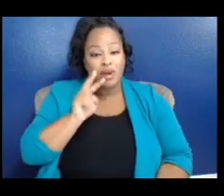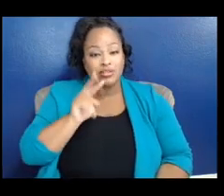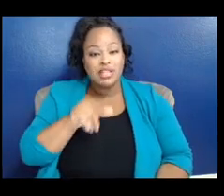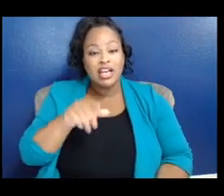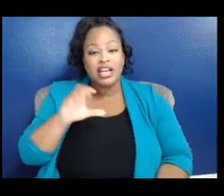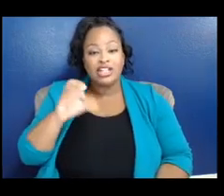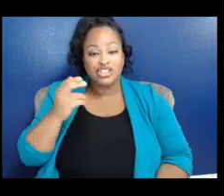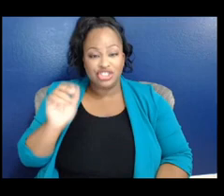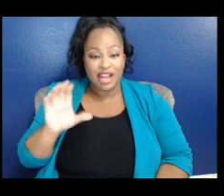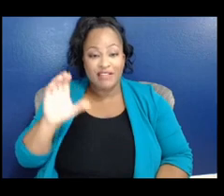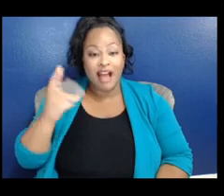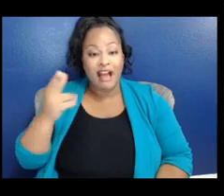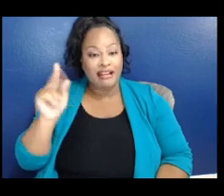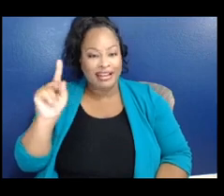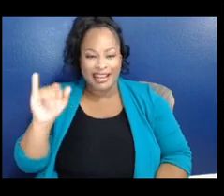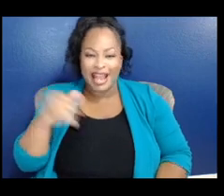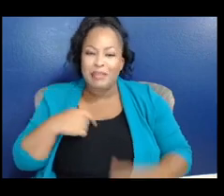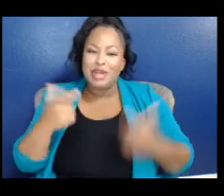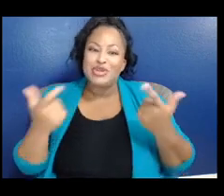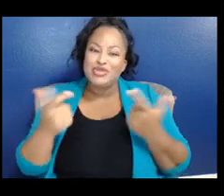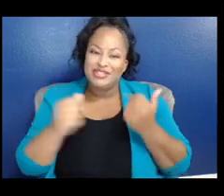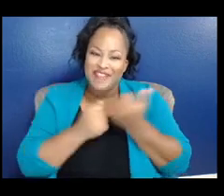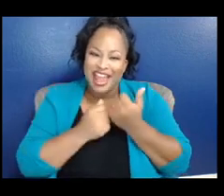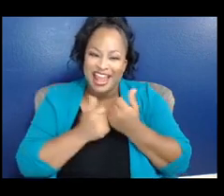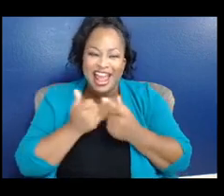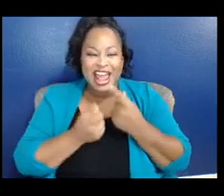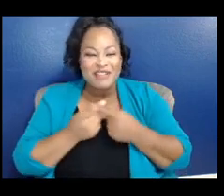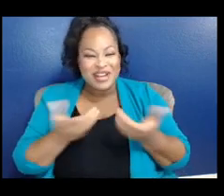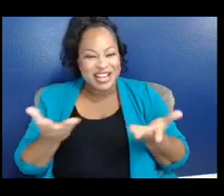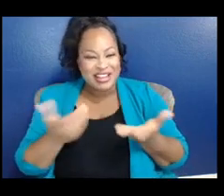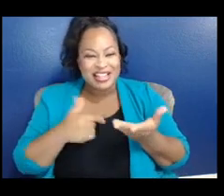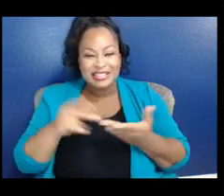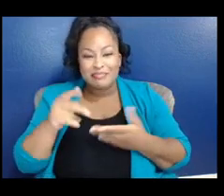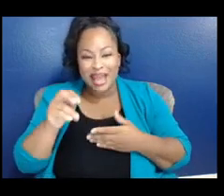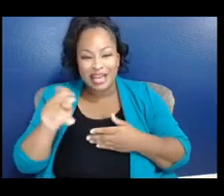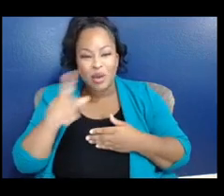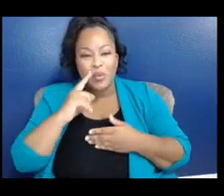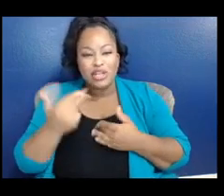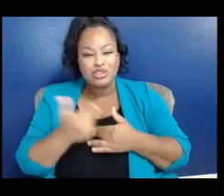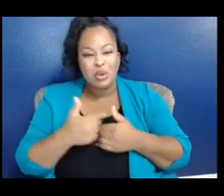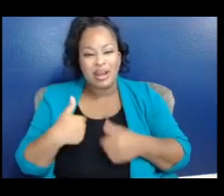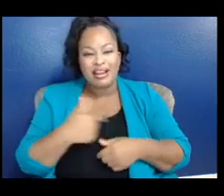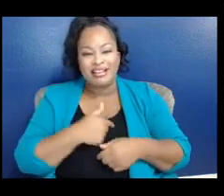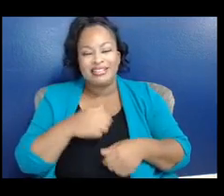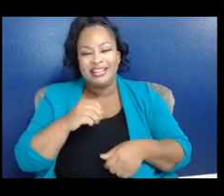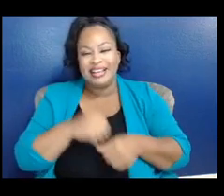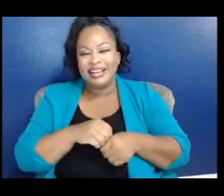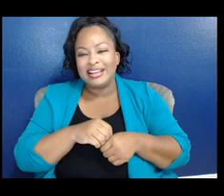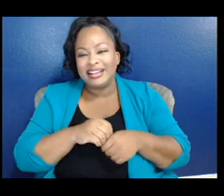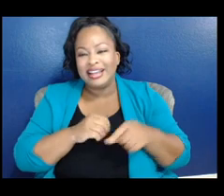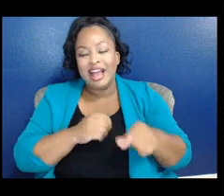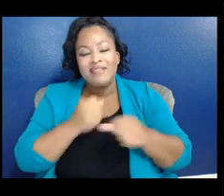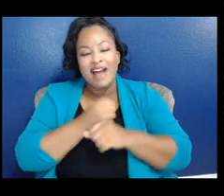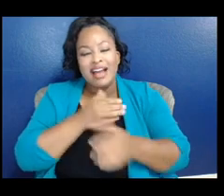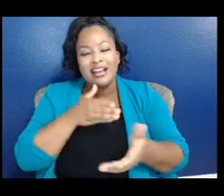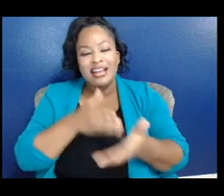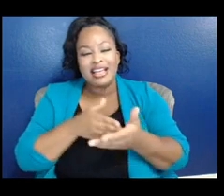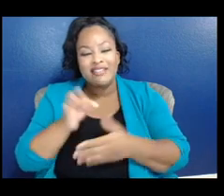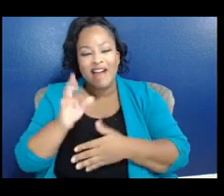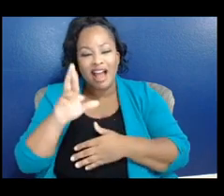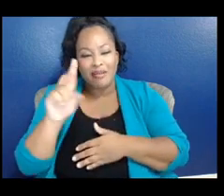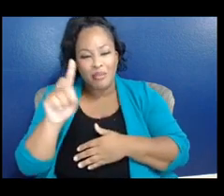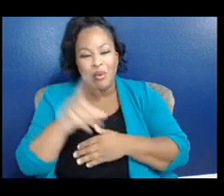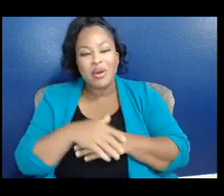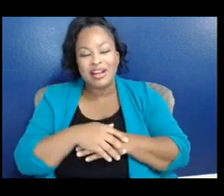Aki is, I'm a huge fan of everyone on this panel, but Chef Aki will be joining us in the cast of Red Alert, the fight against fibroids. We're really